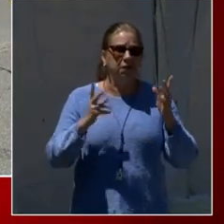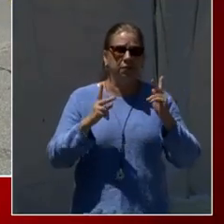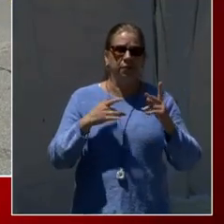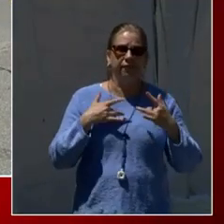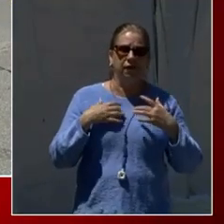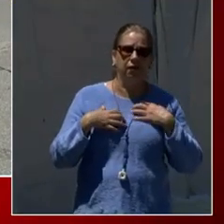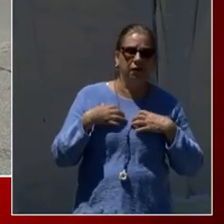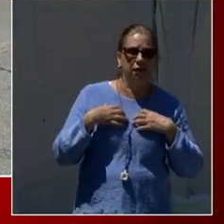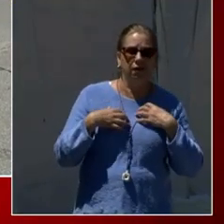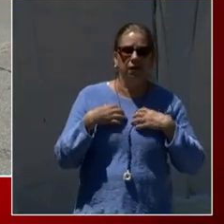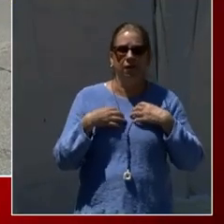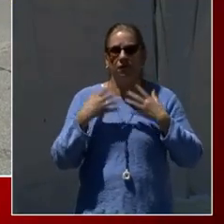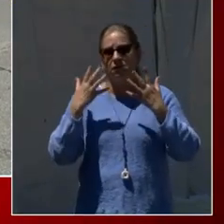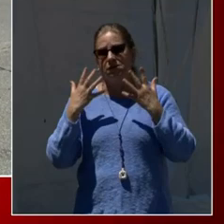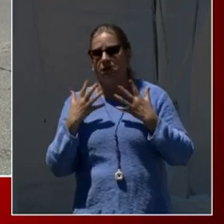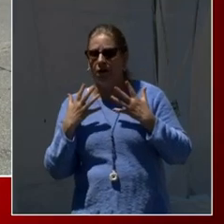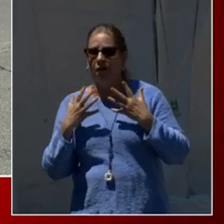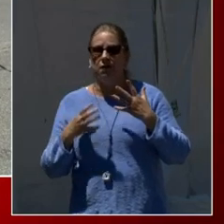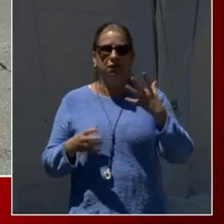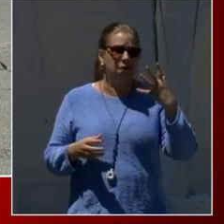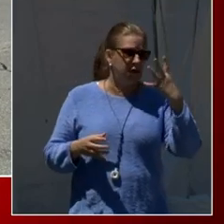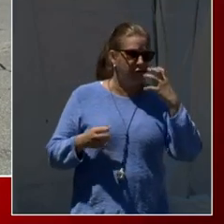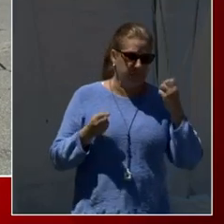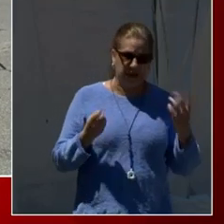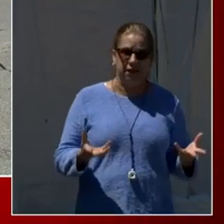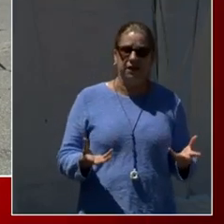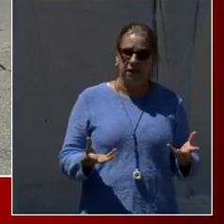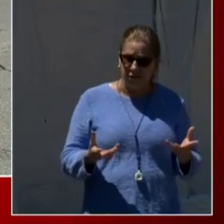sad and angry about